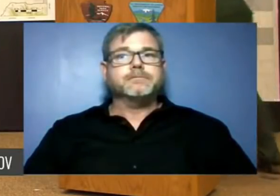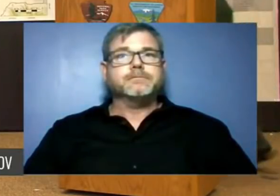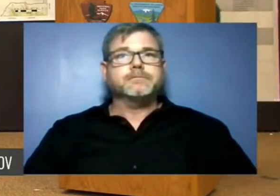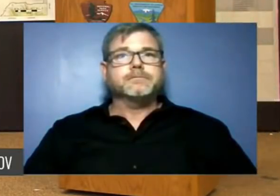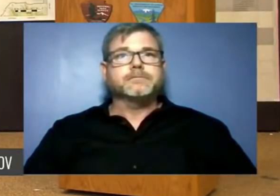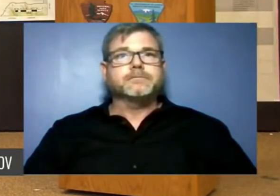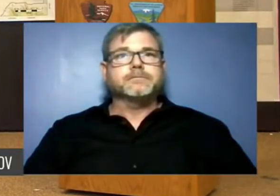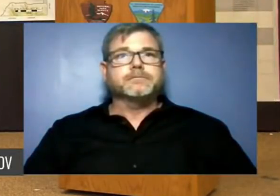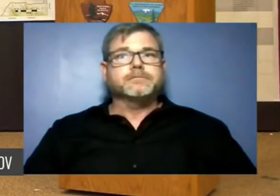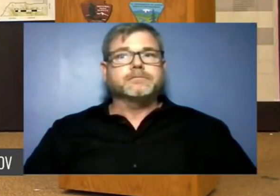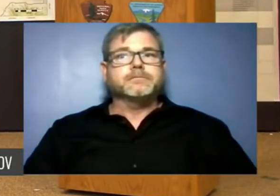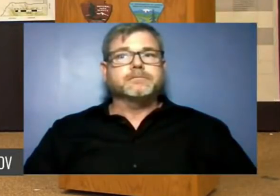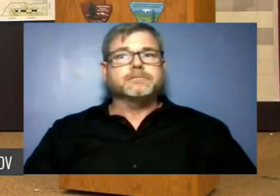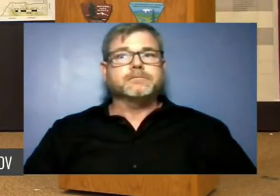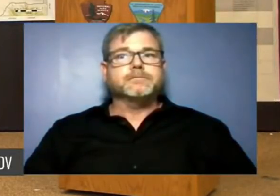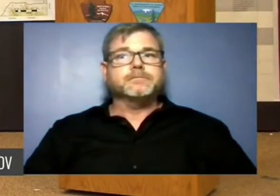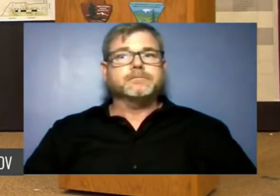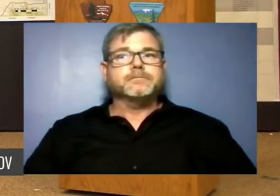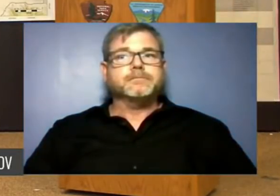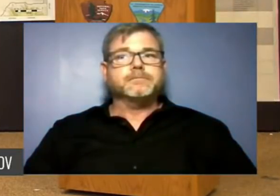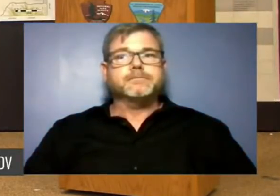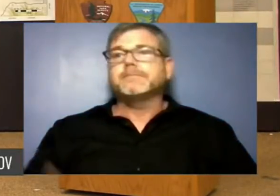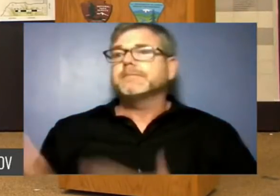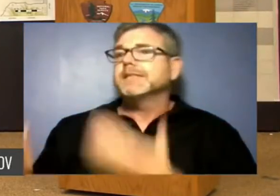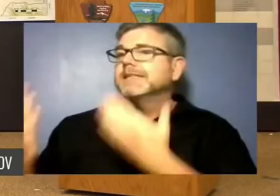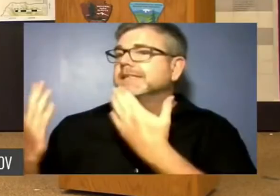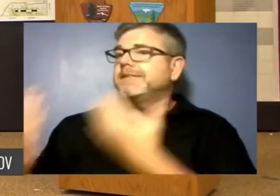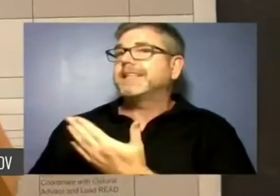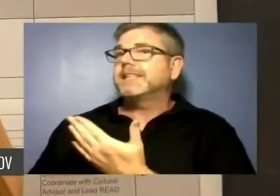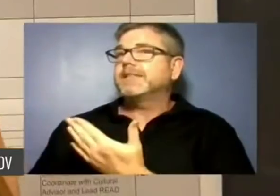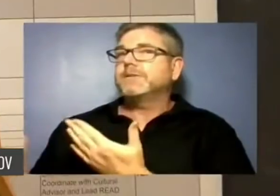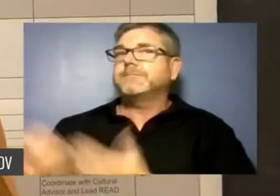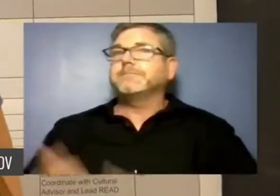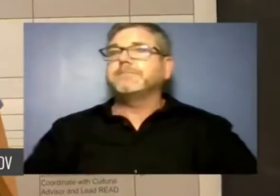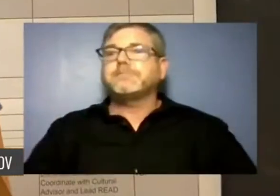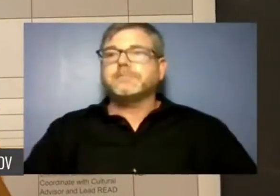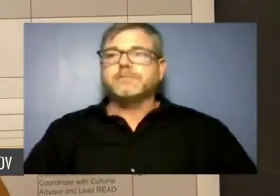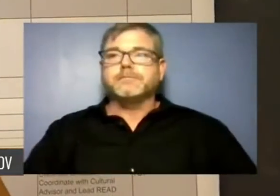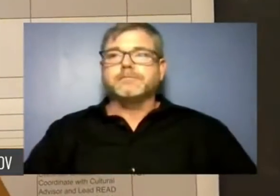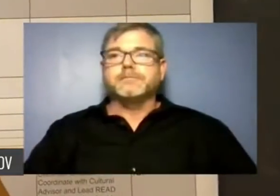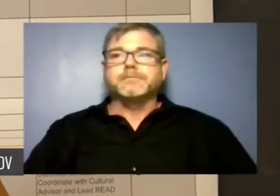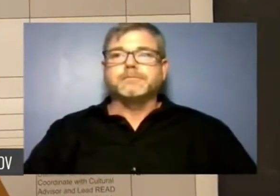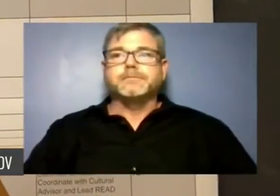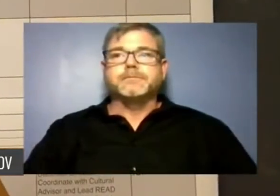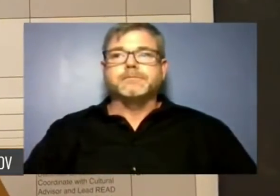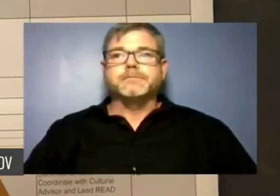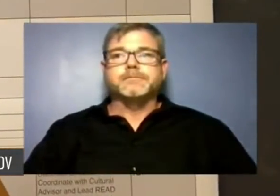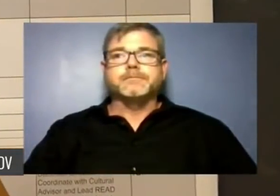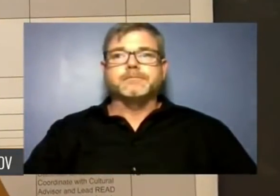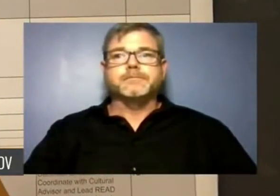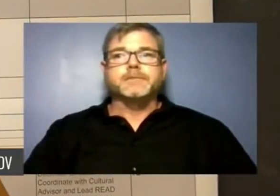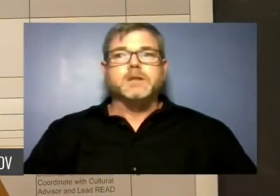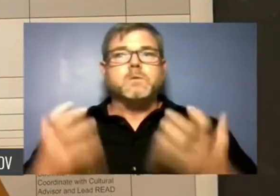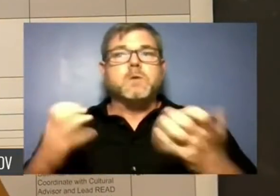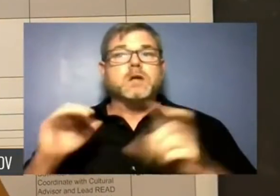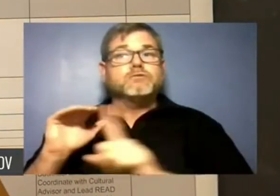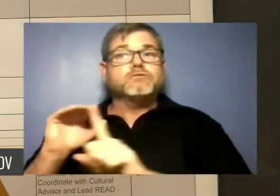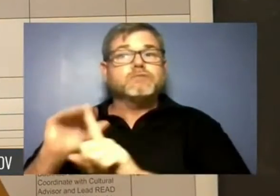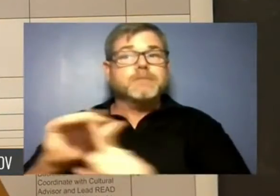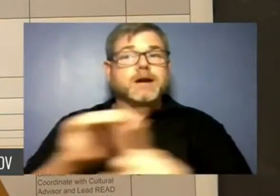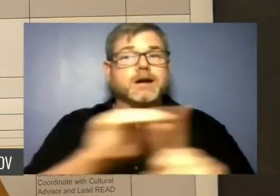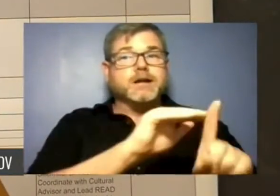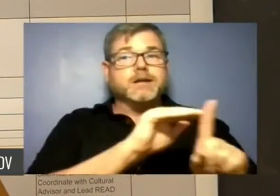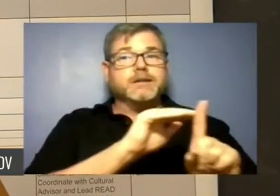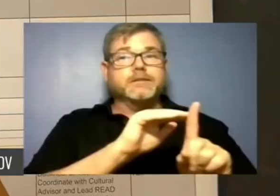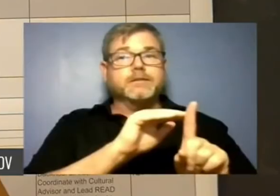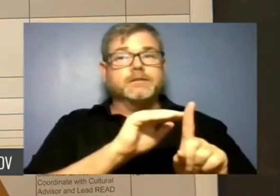Thank you so much for that. So I do want to remind everybody that we are streaming these both on the Lassen and the Plumas National Forest page.